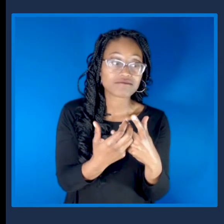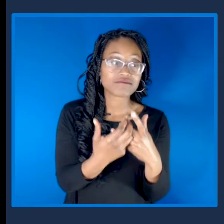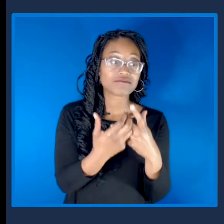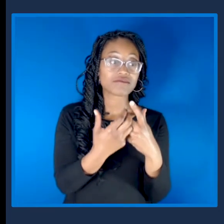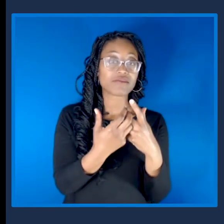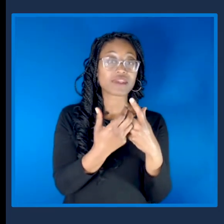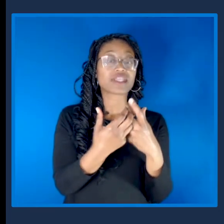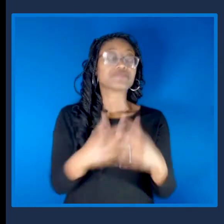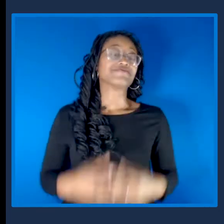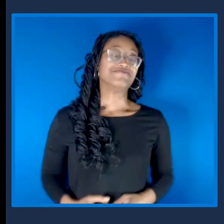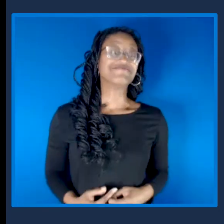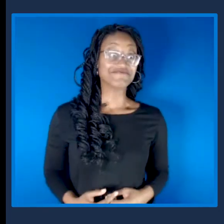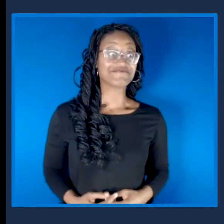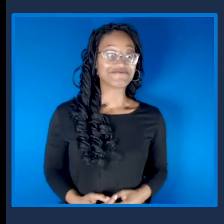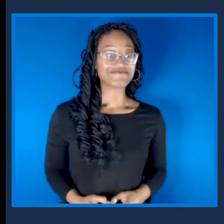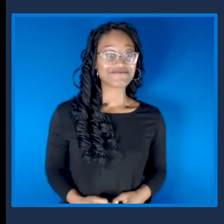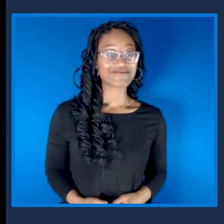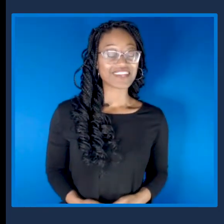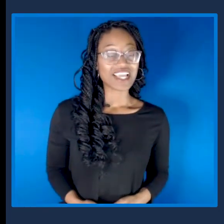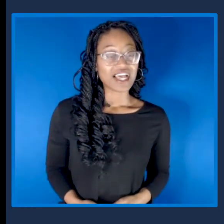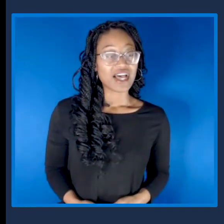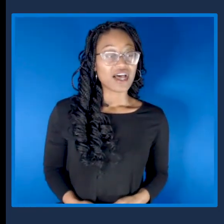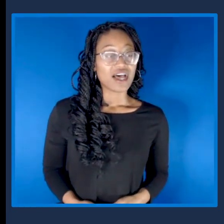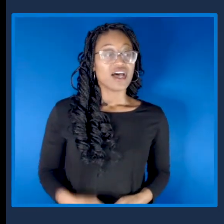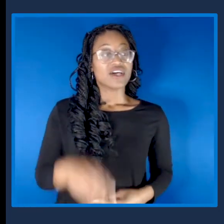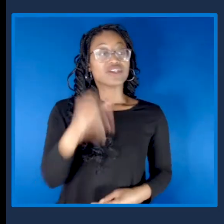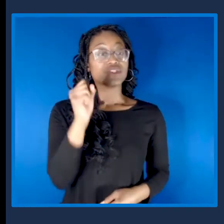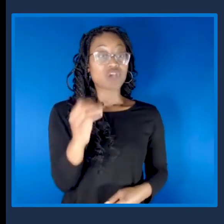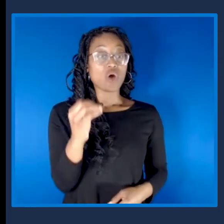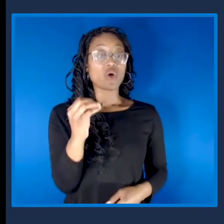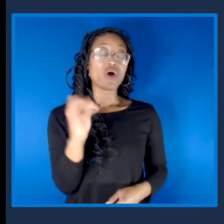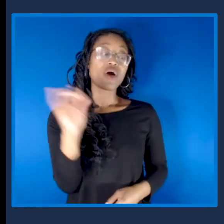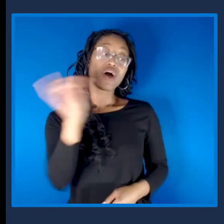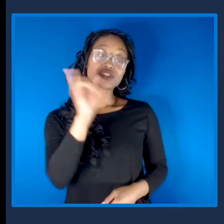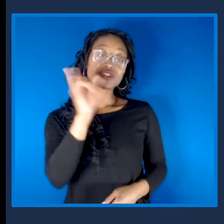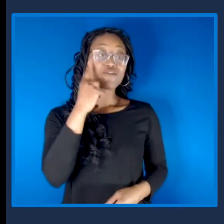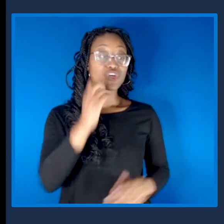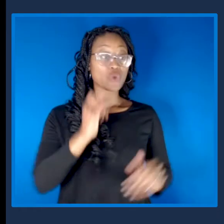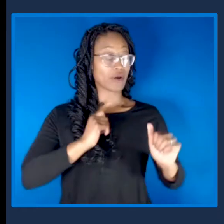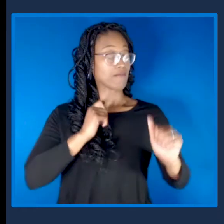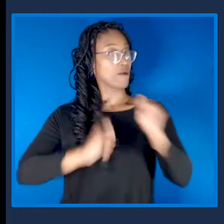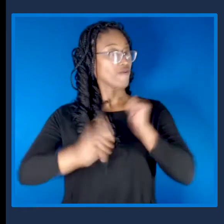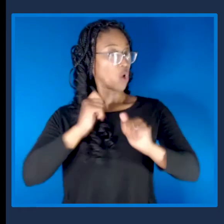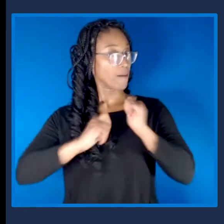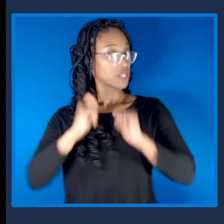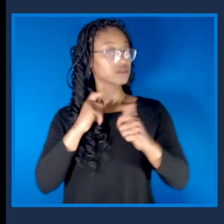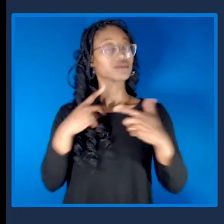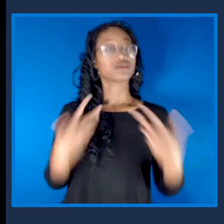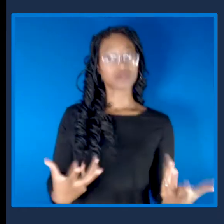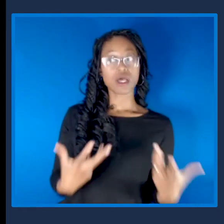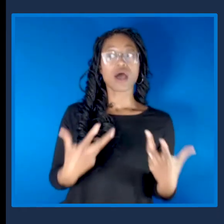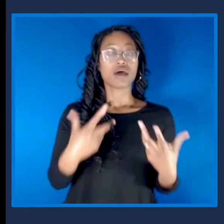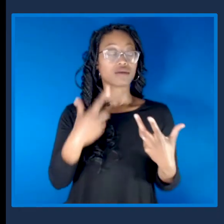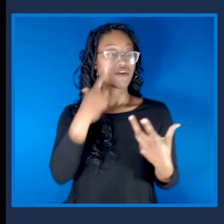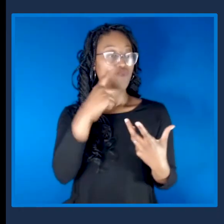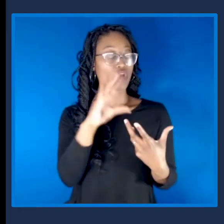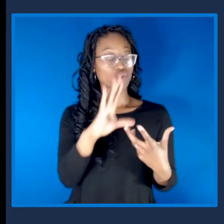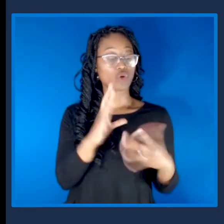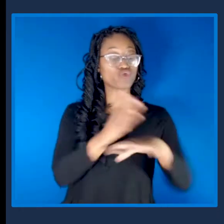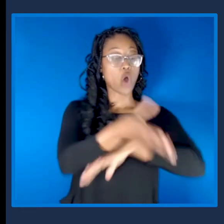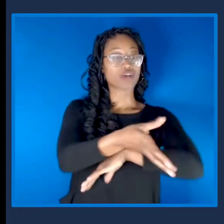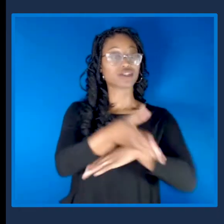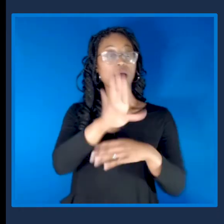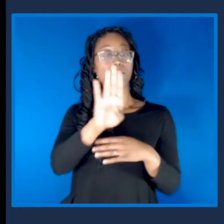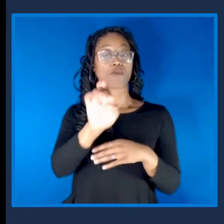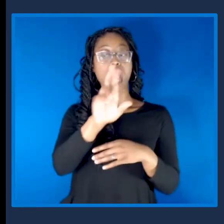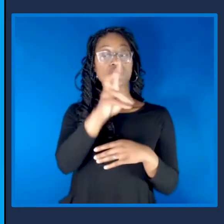your code. It's also sure to improve performance and cross-browser compatibility